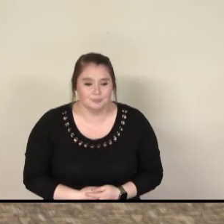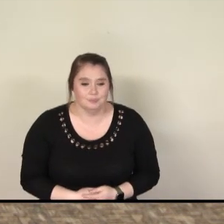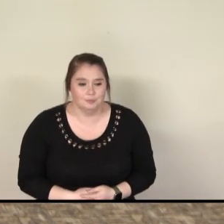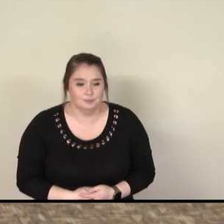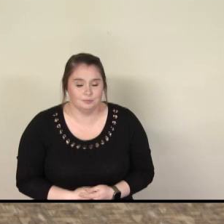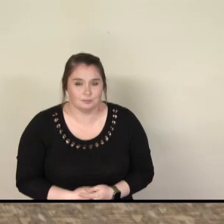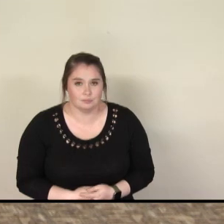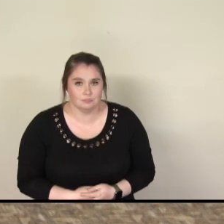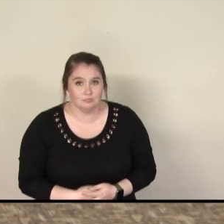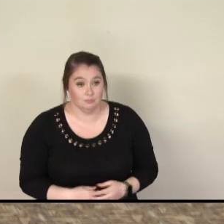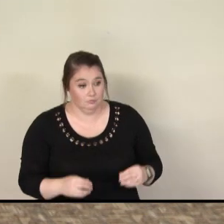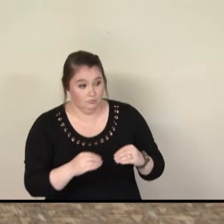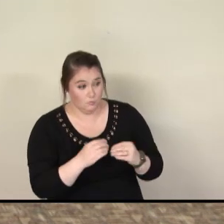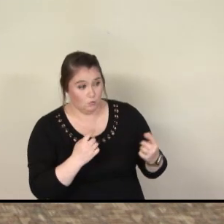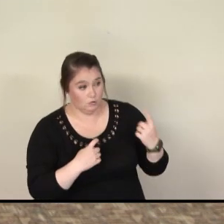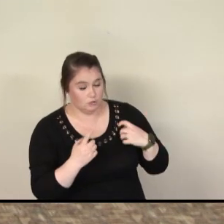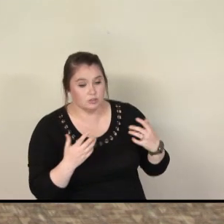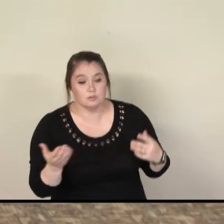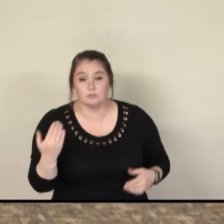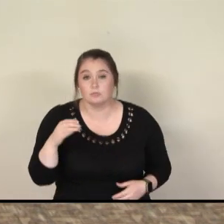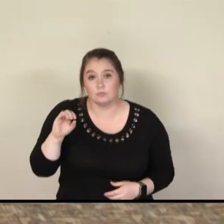All right. Any other, yes, Mr. Ochoa?